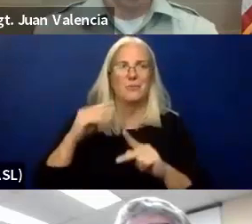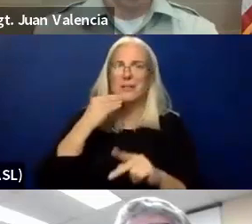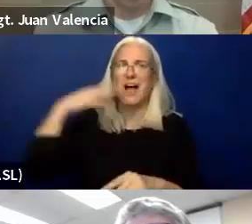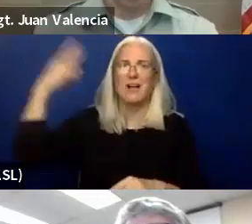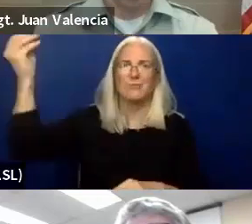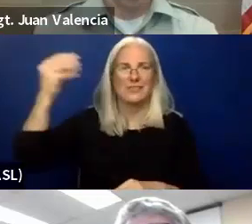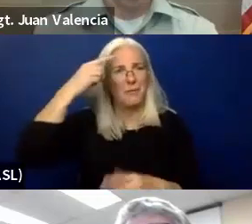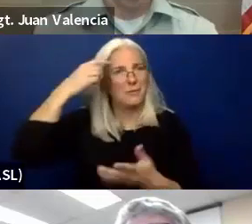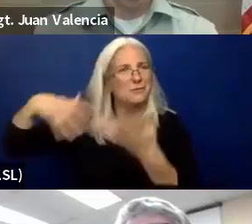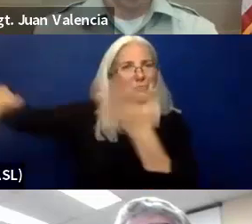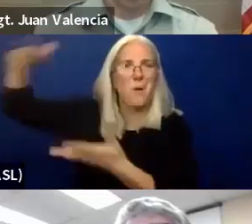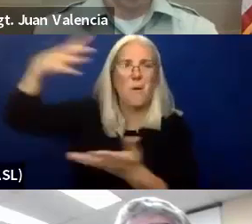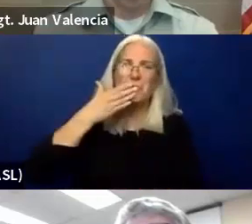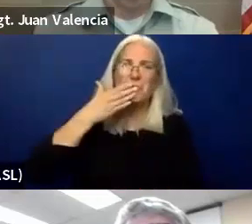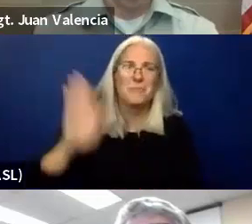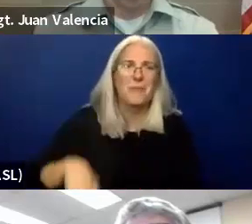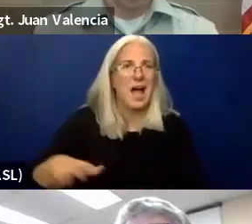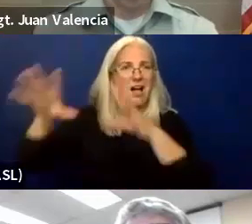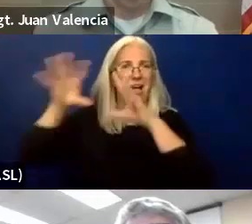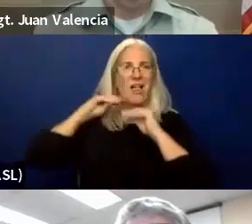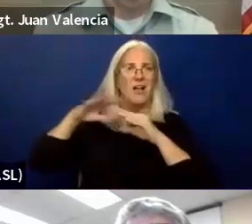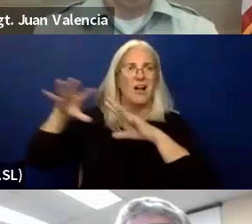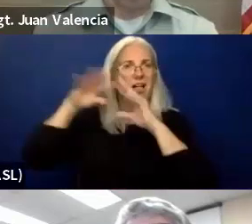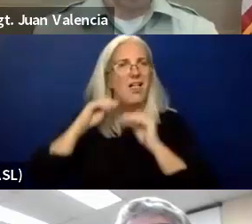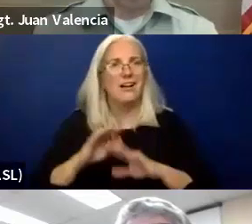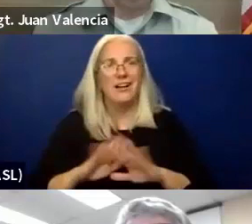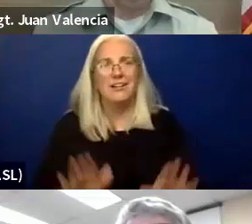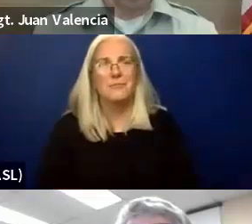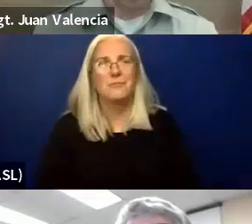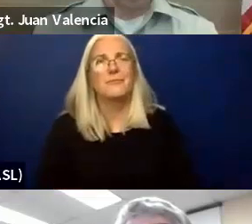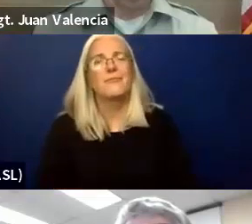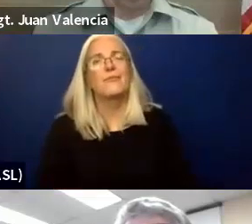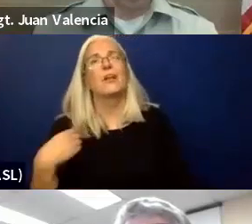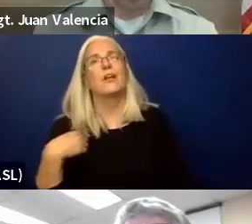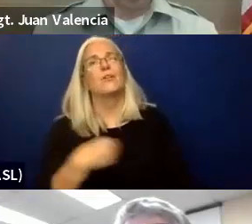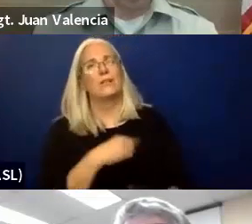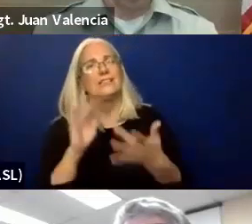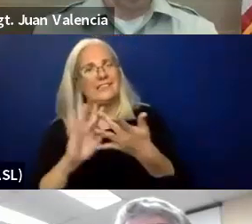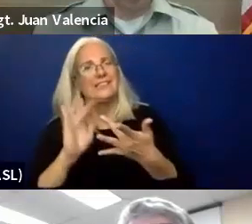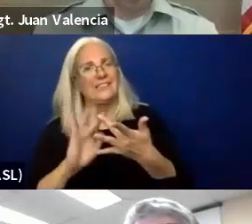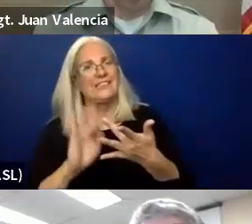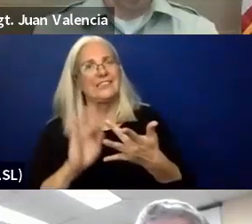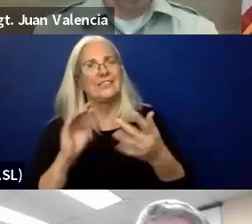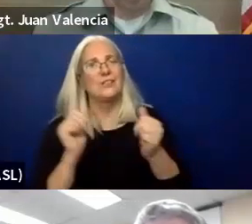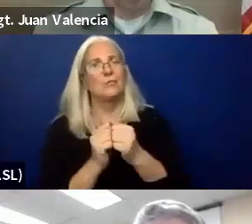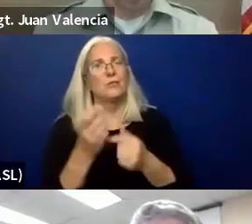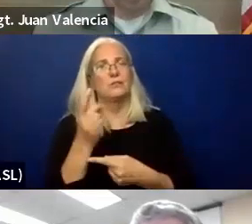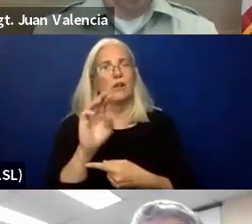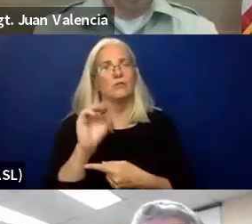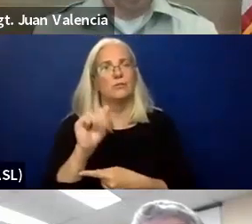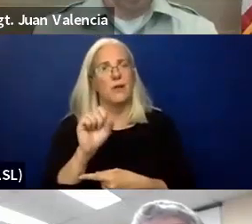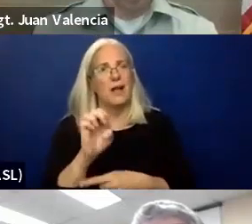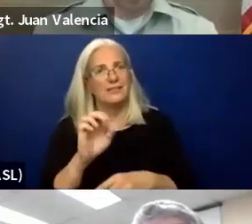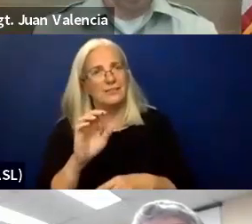have. And we're staying in close communication with Dr. Mace and our state